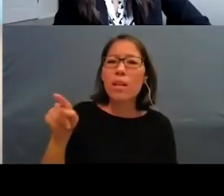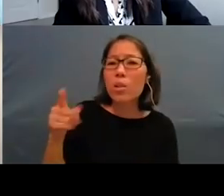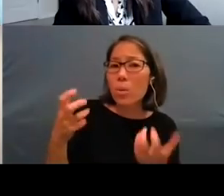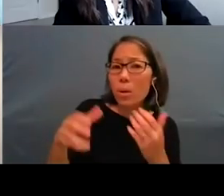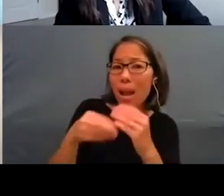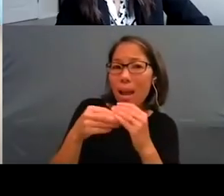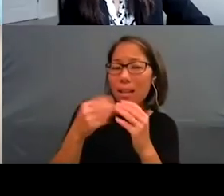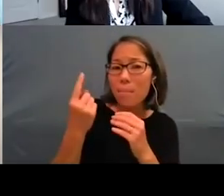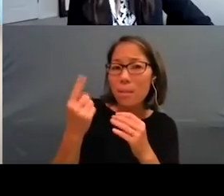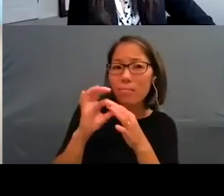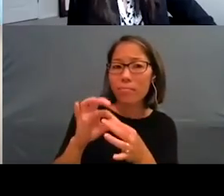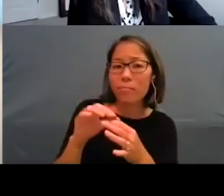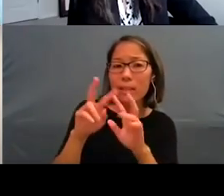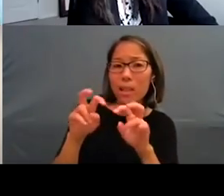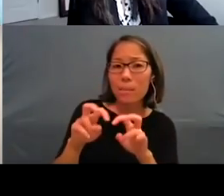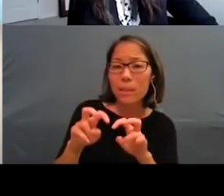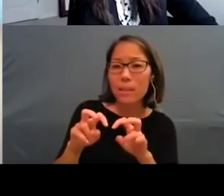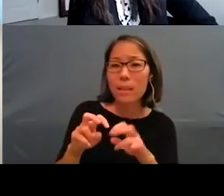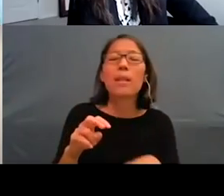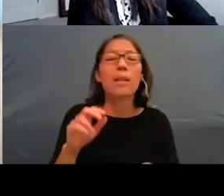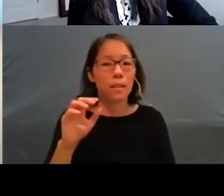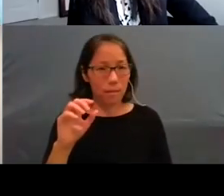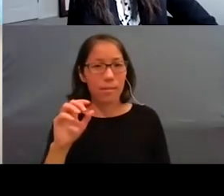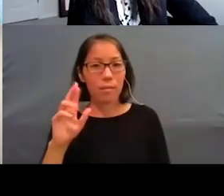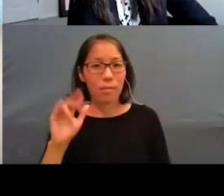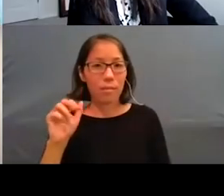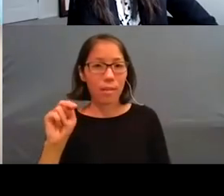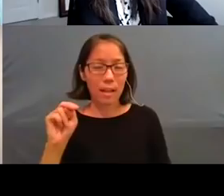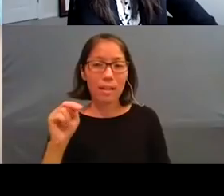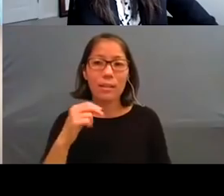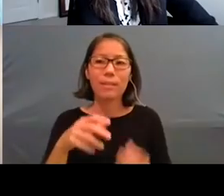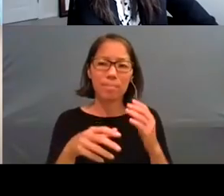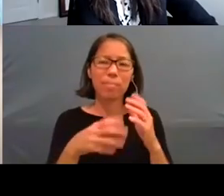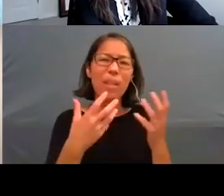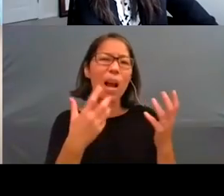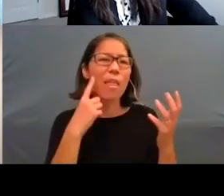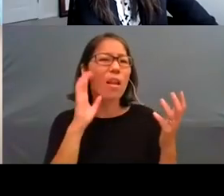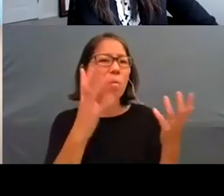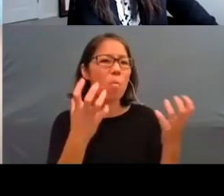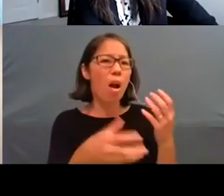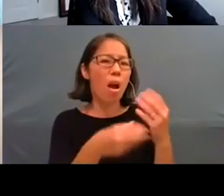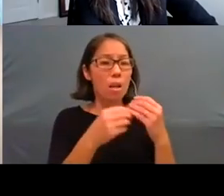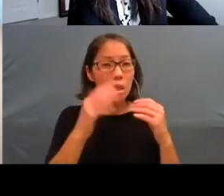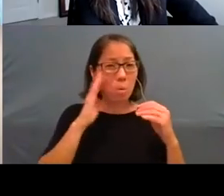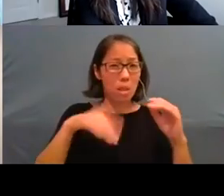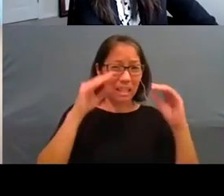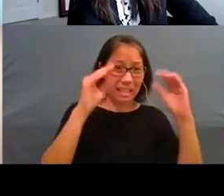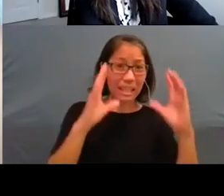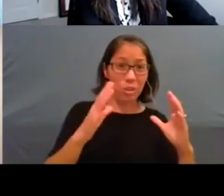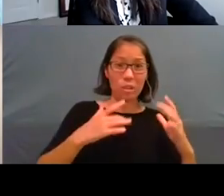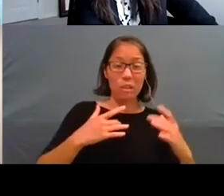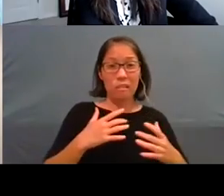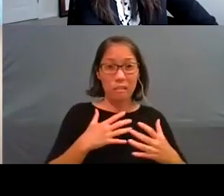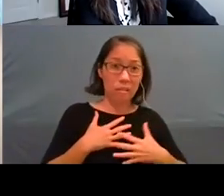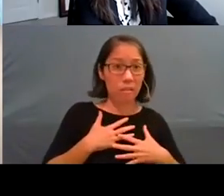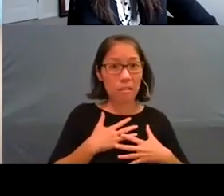the assessment piece? I think all I'll add is that our teachers are anxious about that question as well. We've